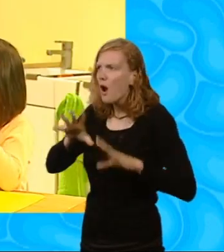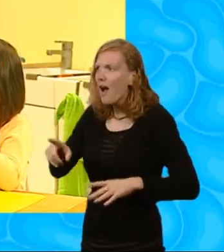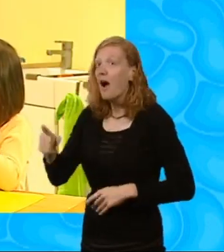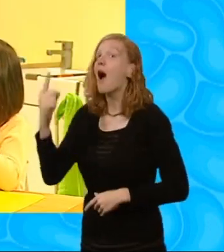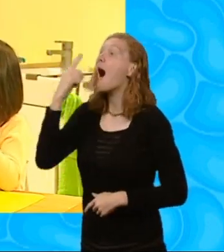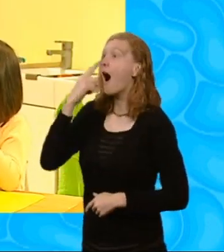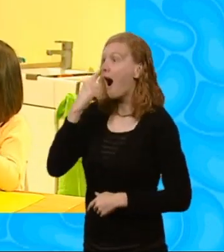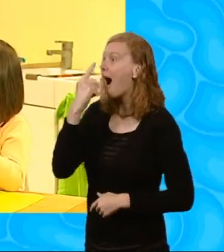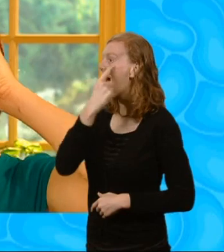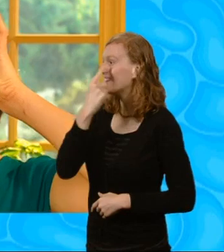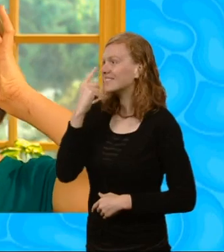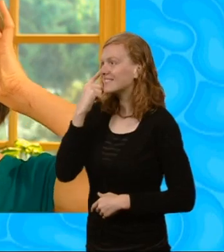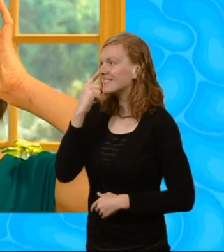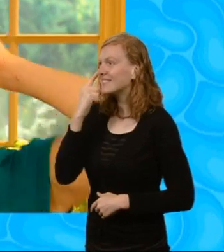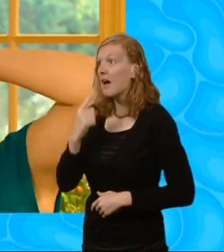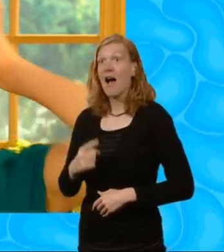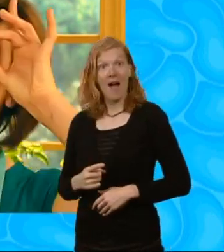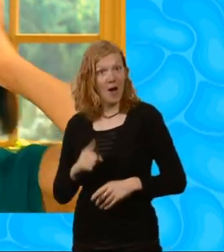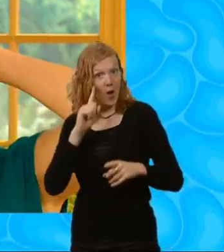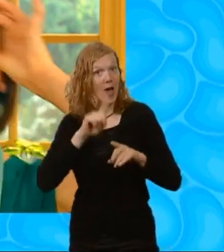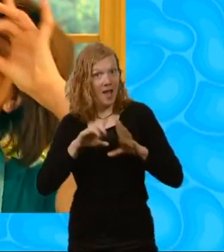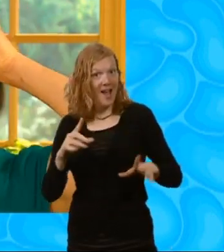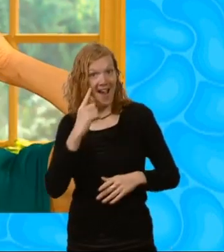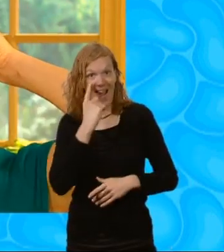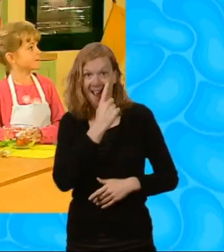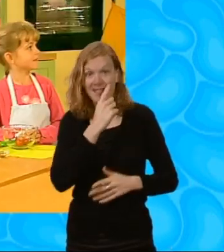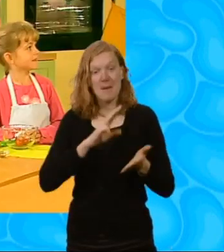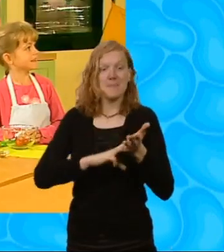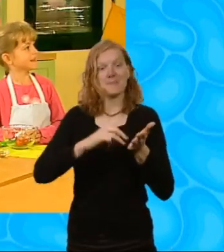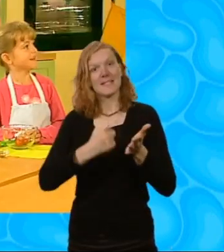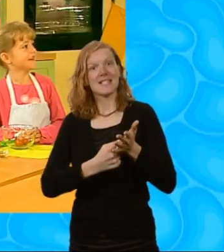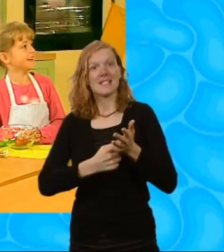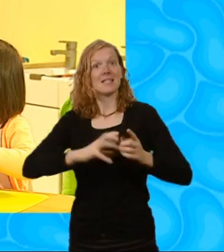Eyes. Eyes? What, like this? Hello, my name's Mr. Tomato.